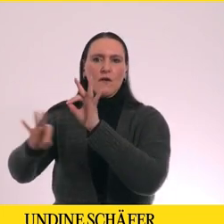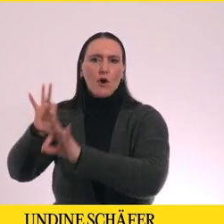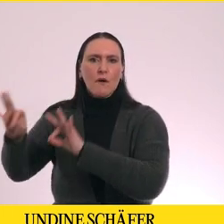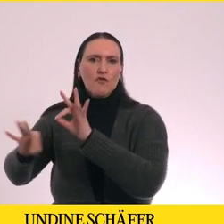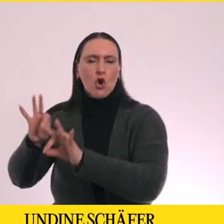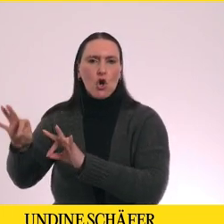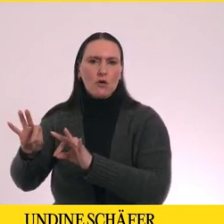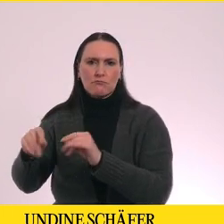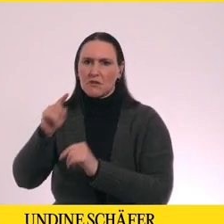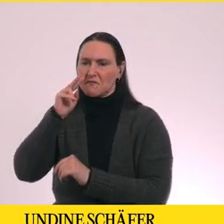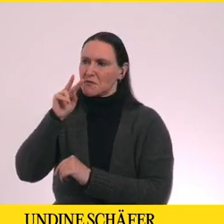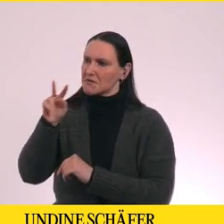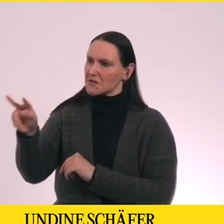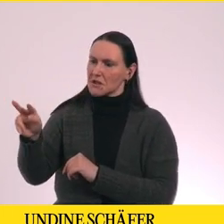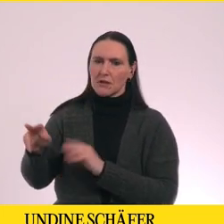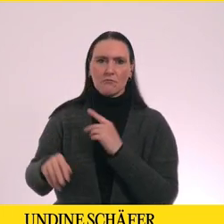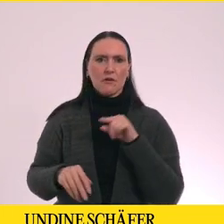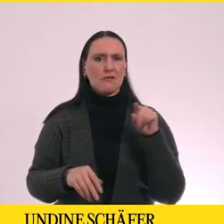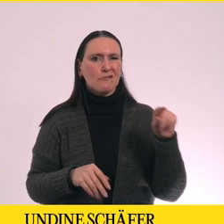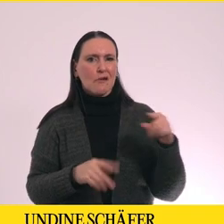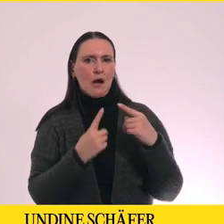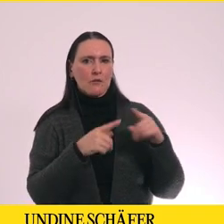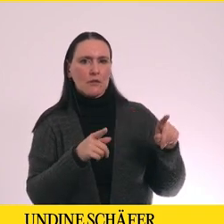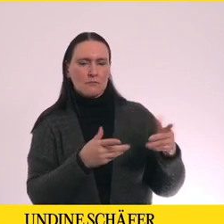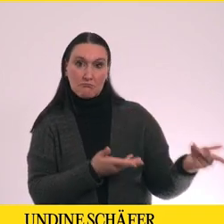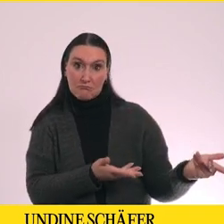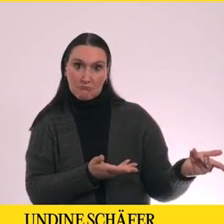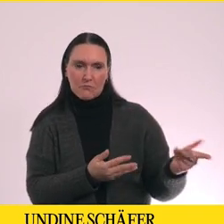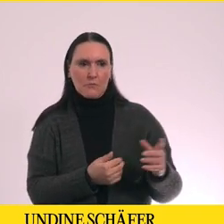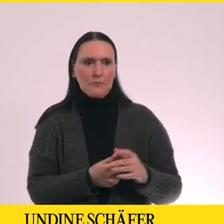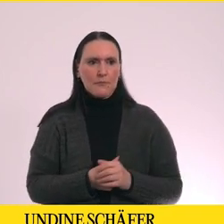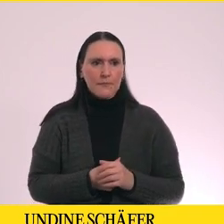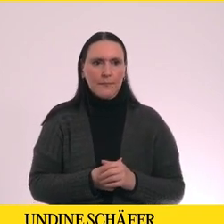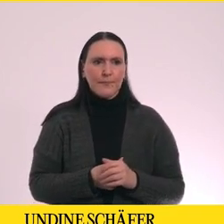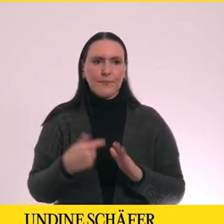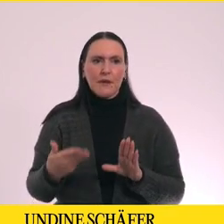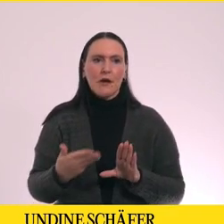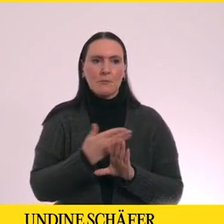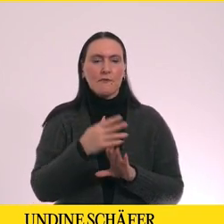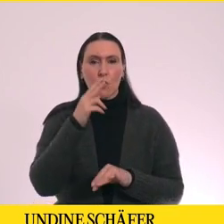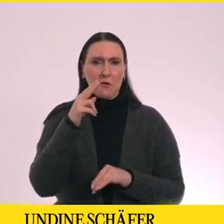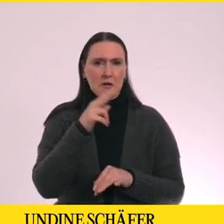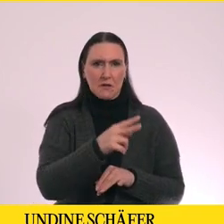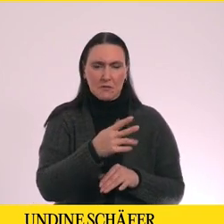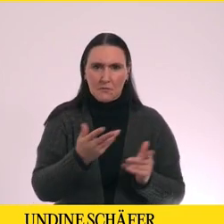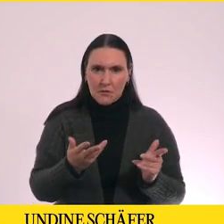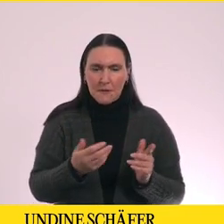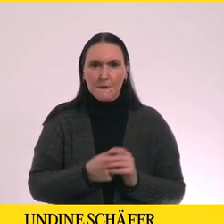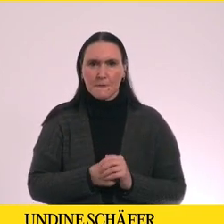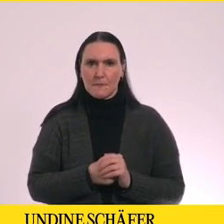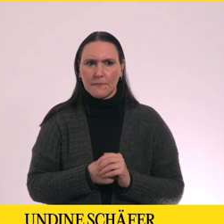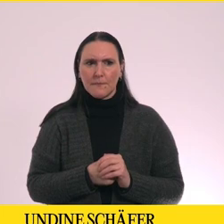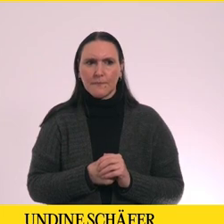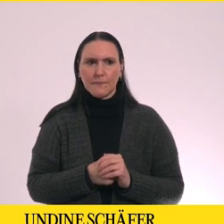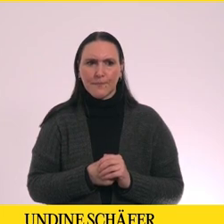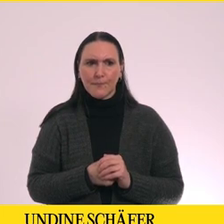really, Yasmin, what we cannot establish, what we cannot really be sure